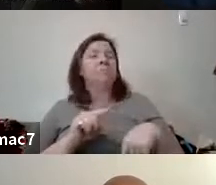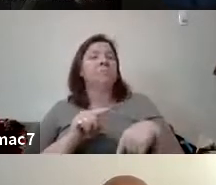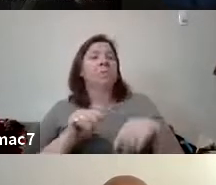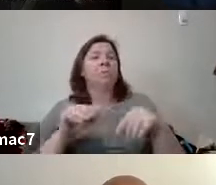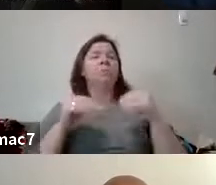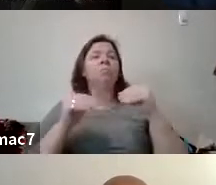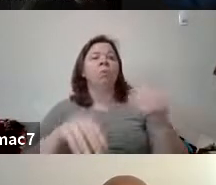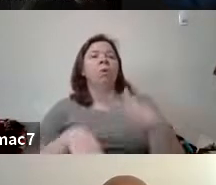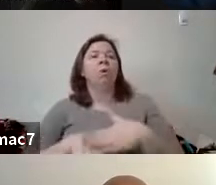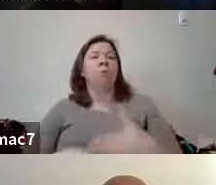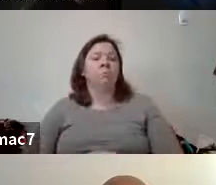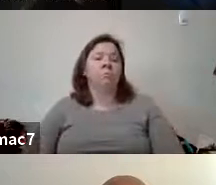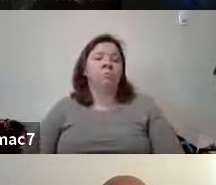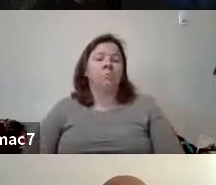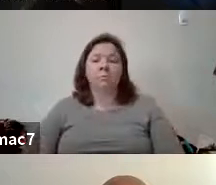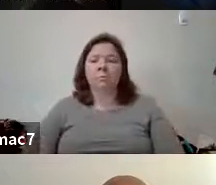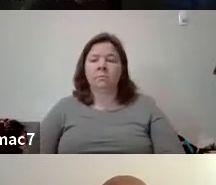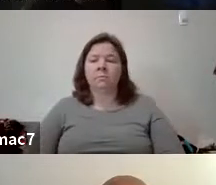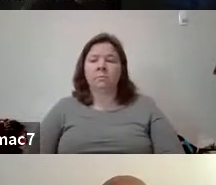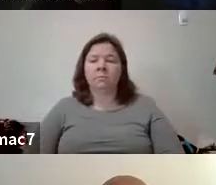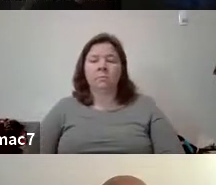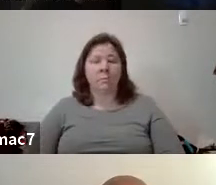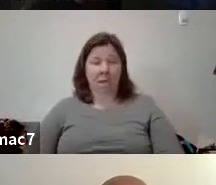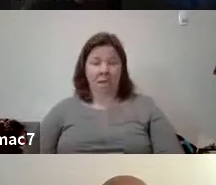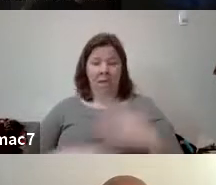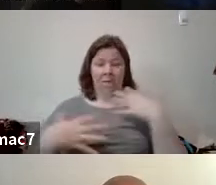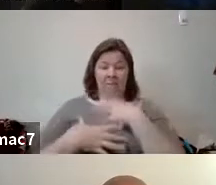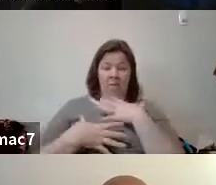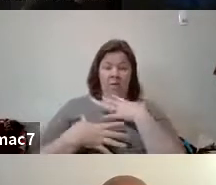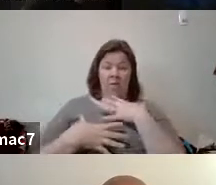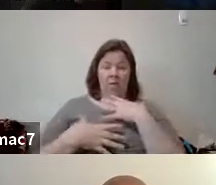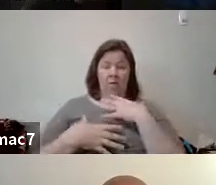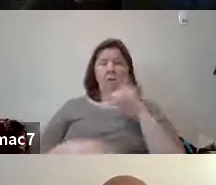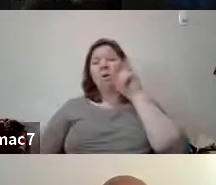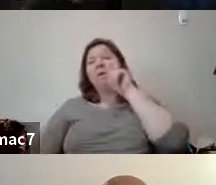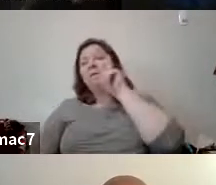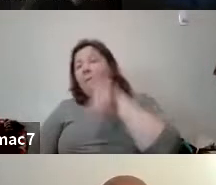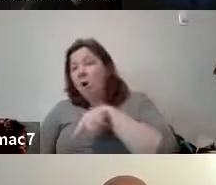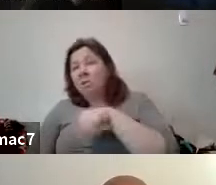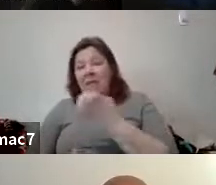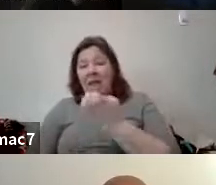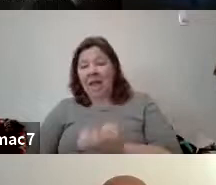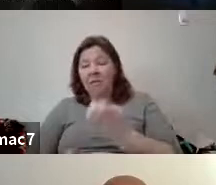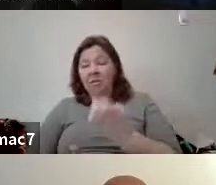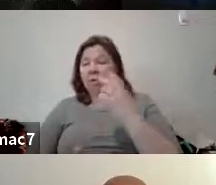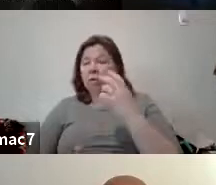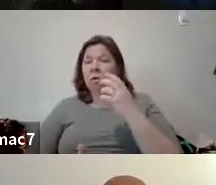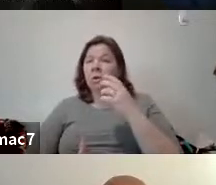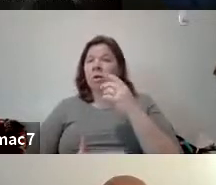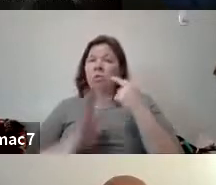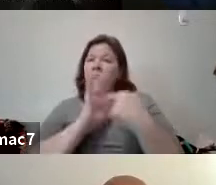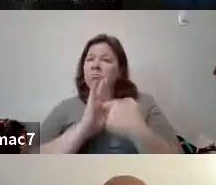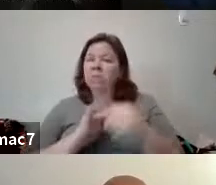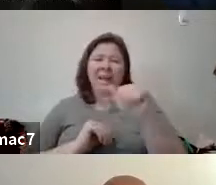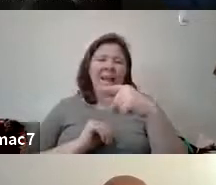on. The whole idea of fear is this false evidence appearing real, right? It's not always